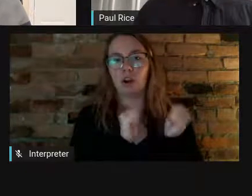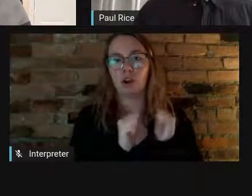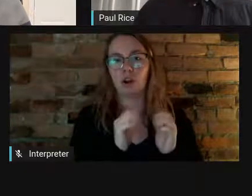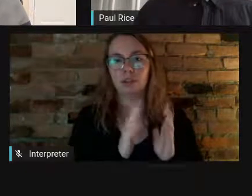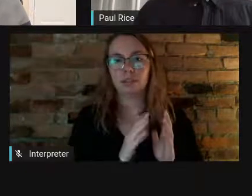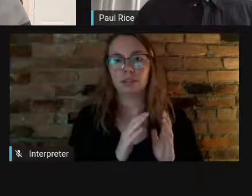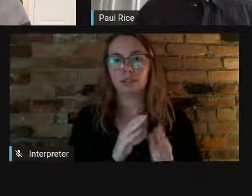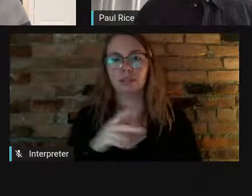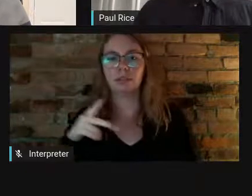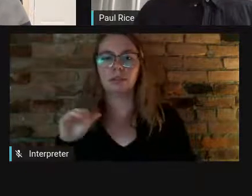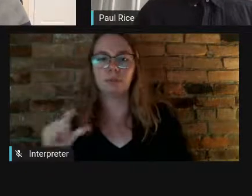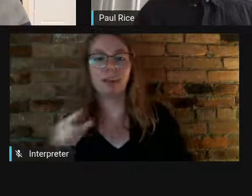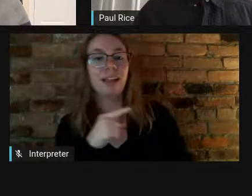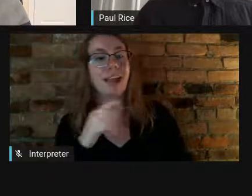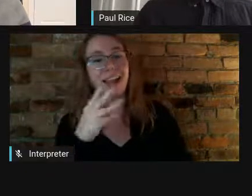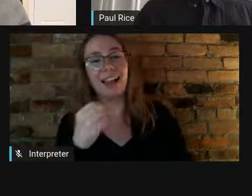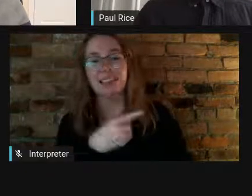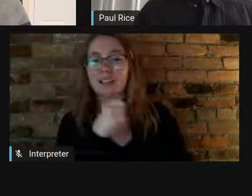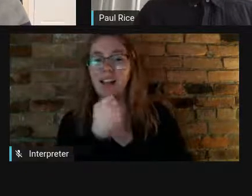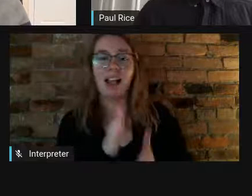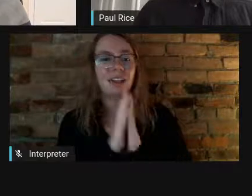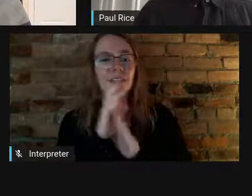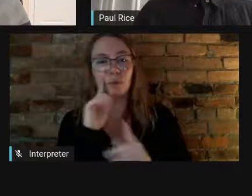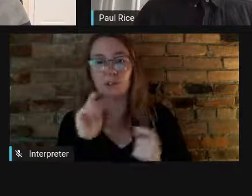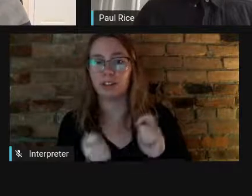and he's not asking for change either. All of them